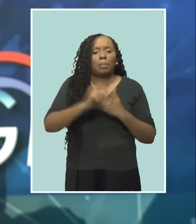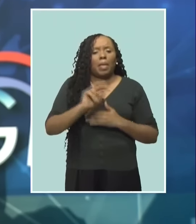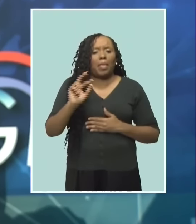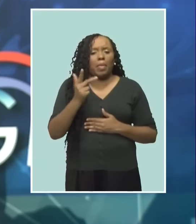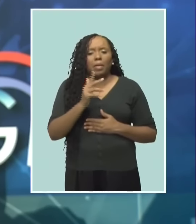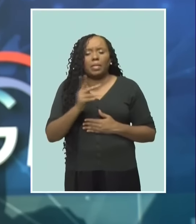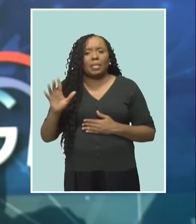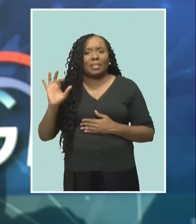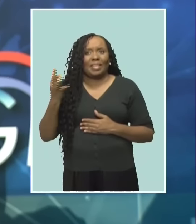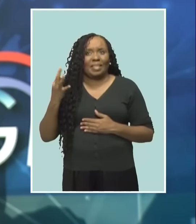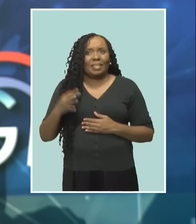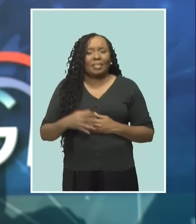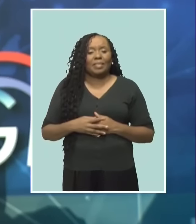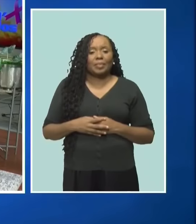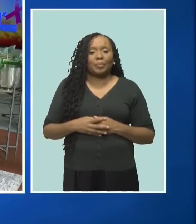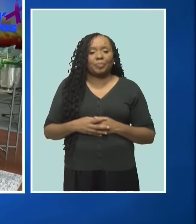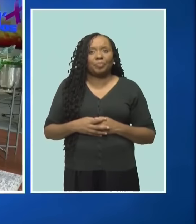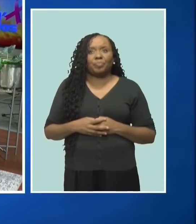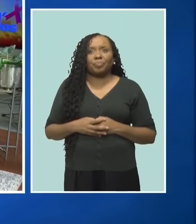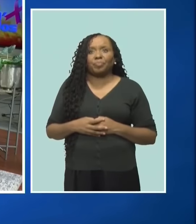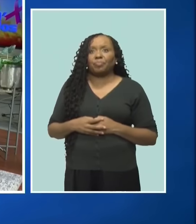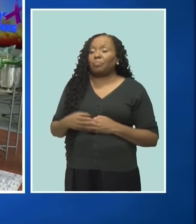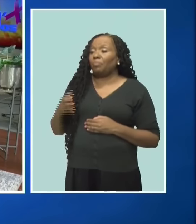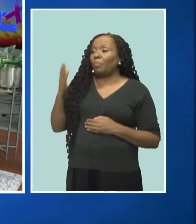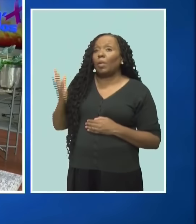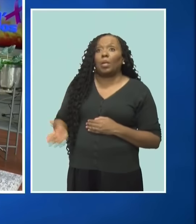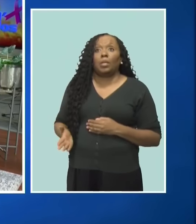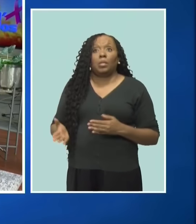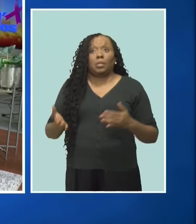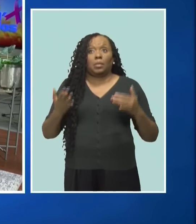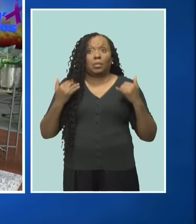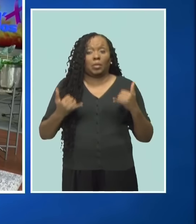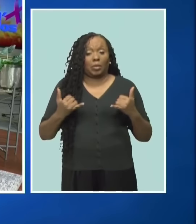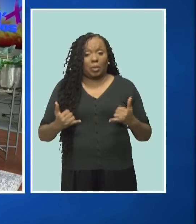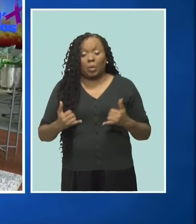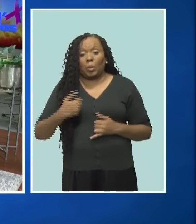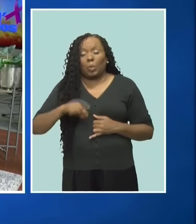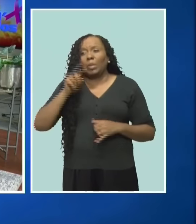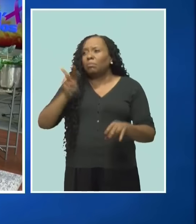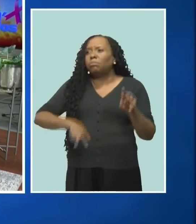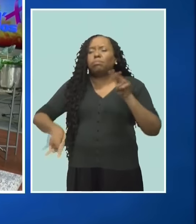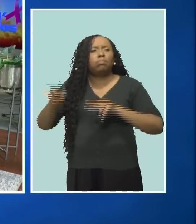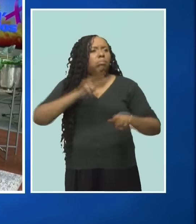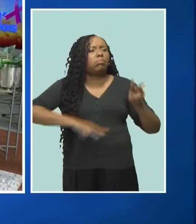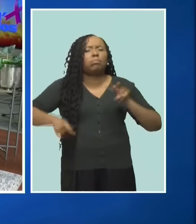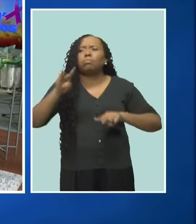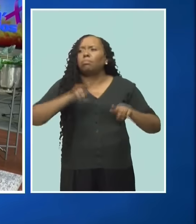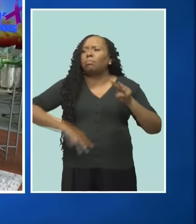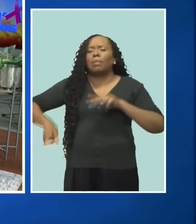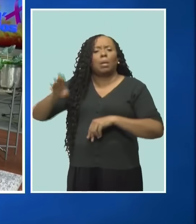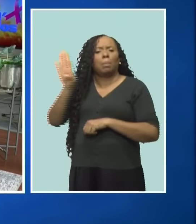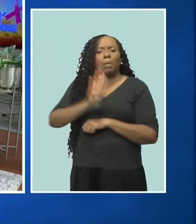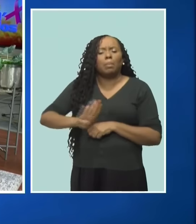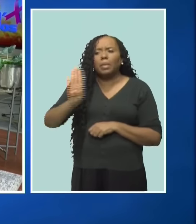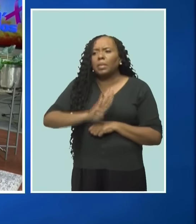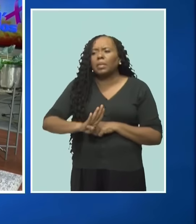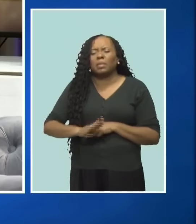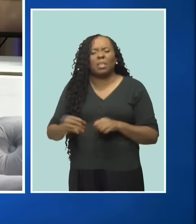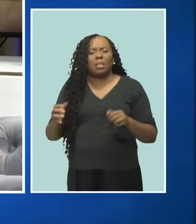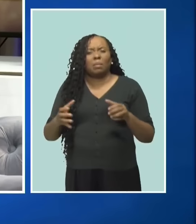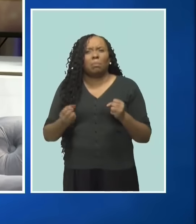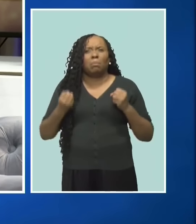to 9th. Looking at the current state of affairs in Barbados, we recognize that we were seeing a lot of